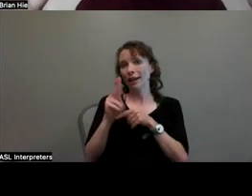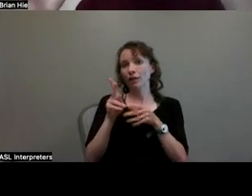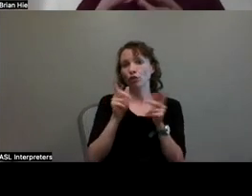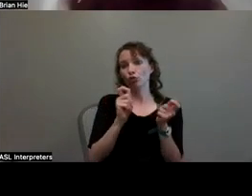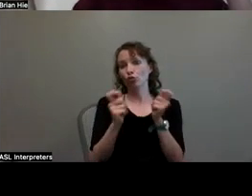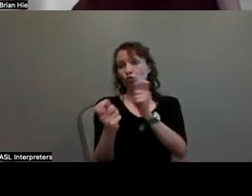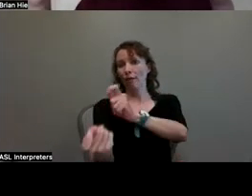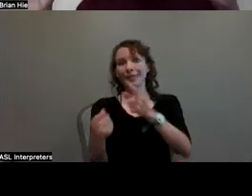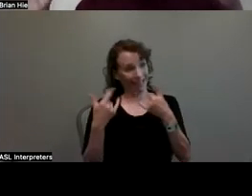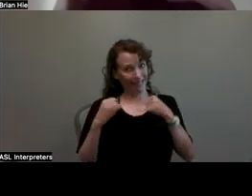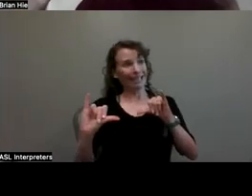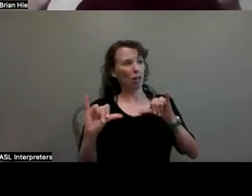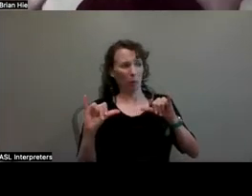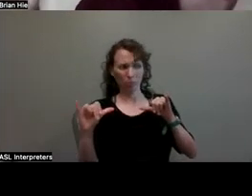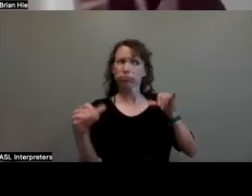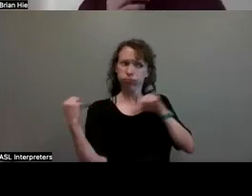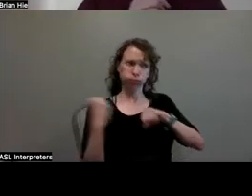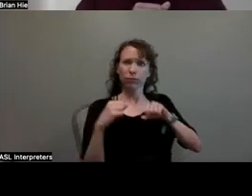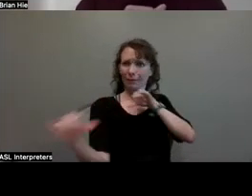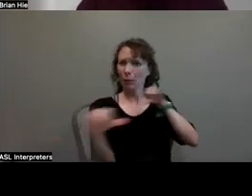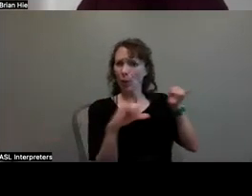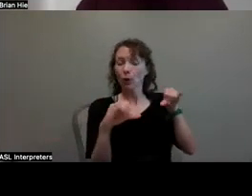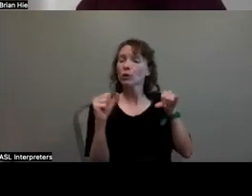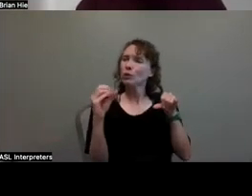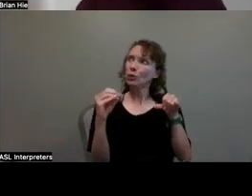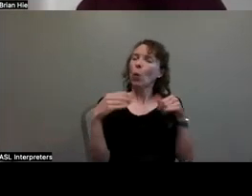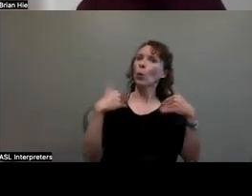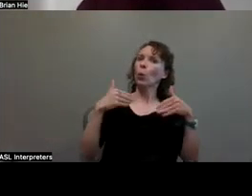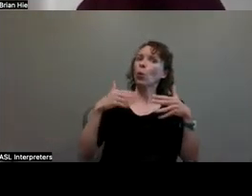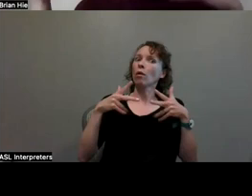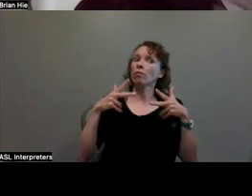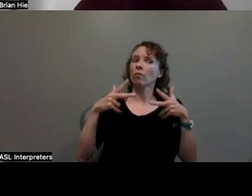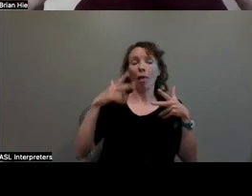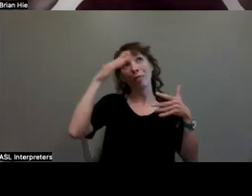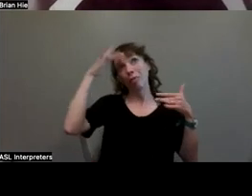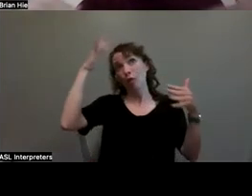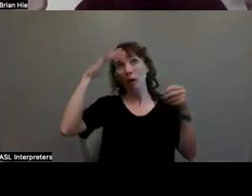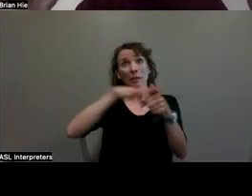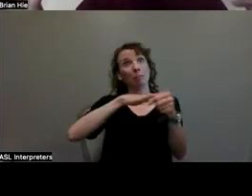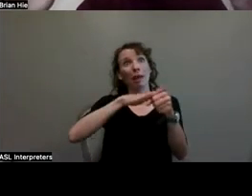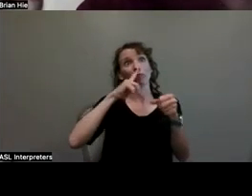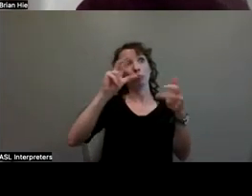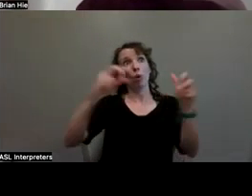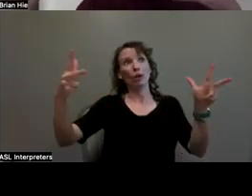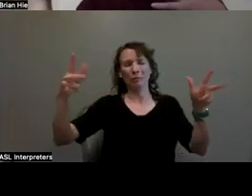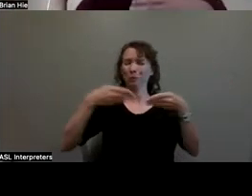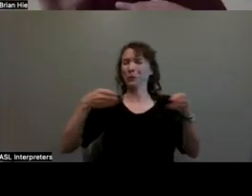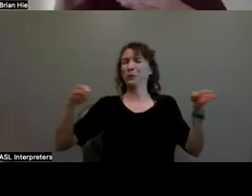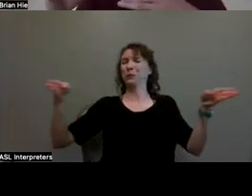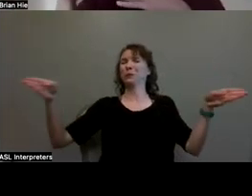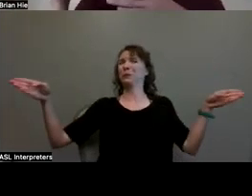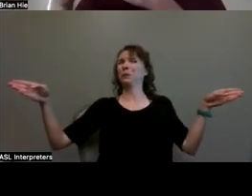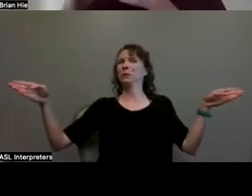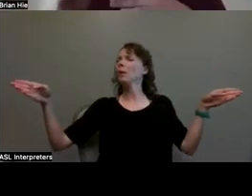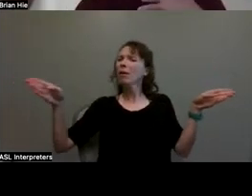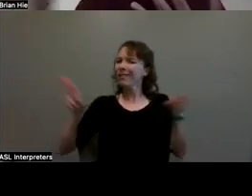that despite this extremely large theoretical space of proteins, perhaps natural evolution is